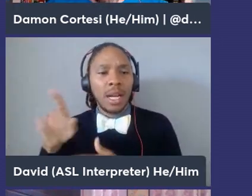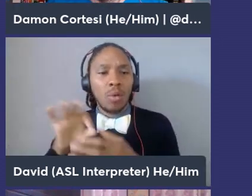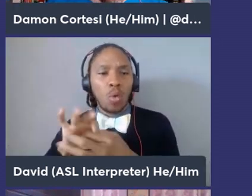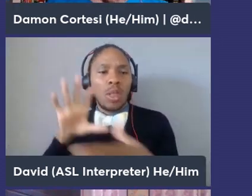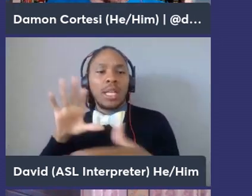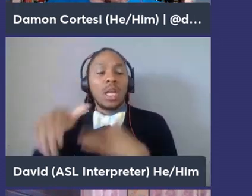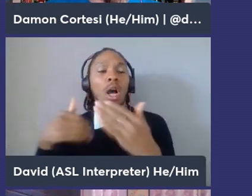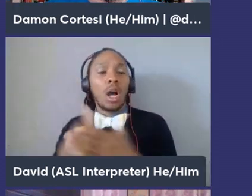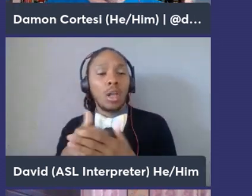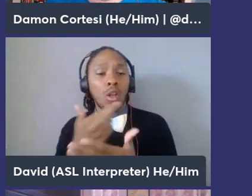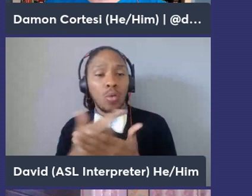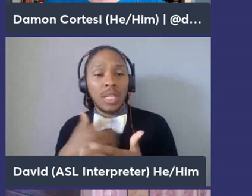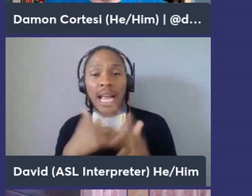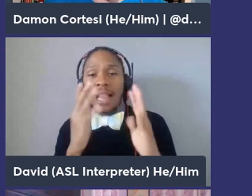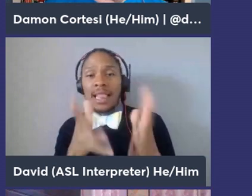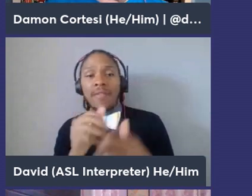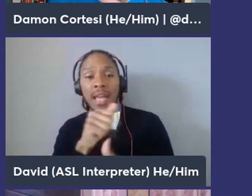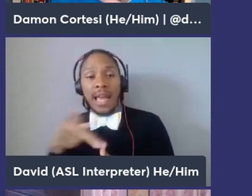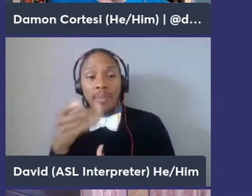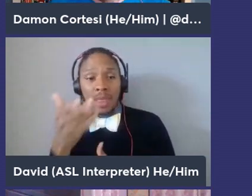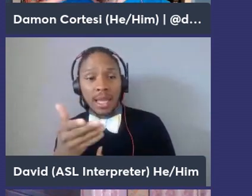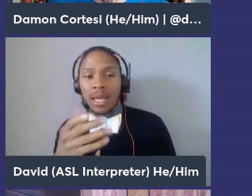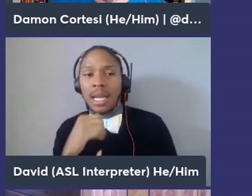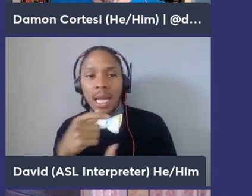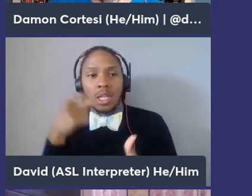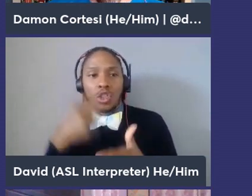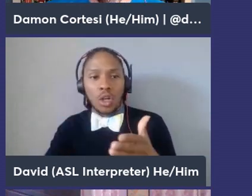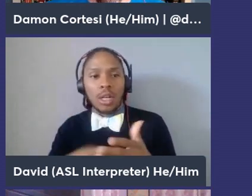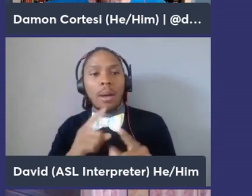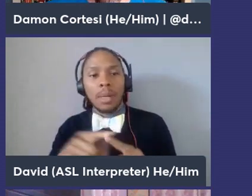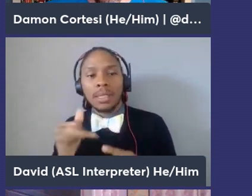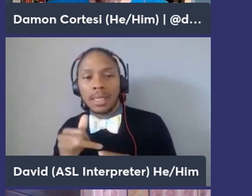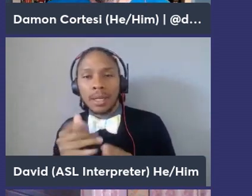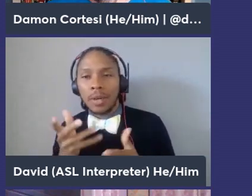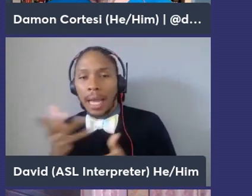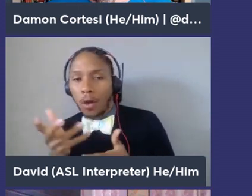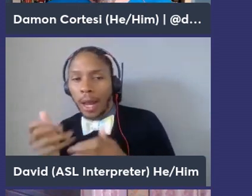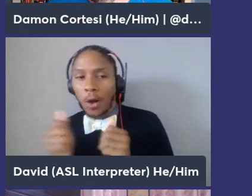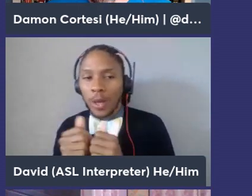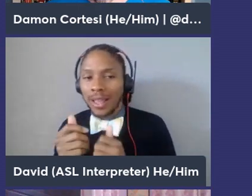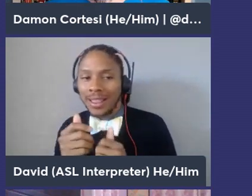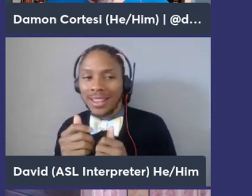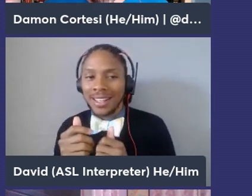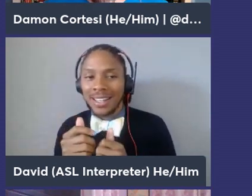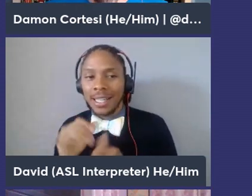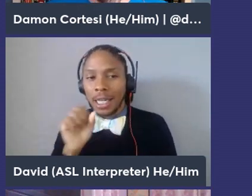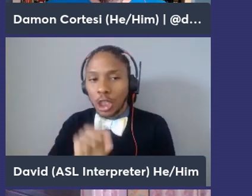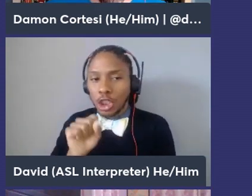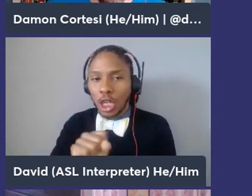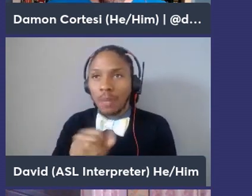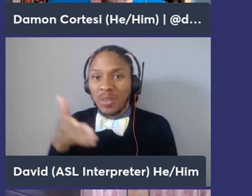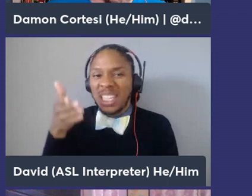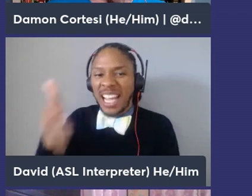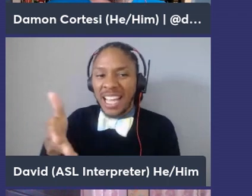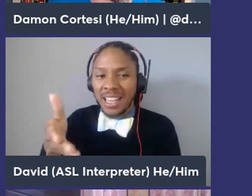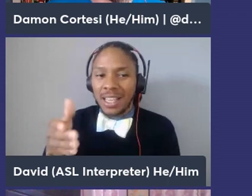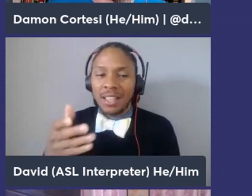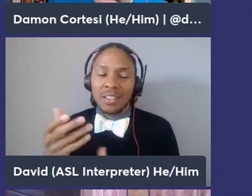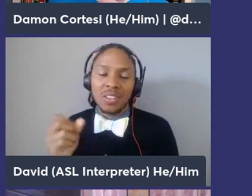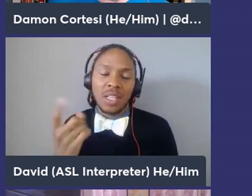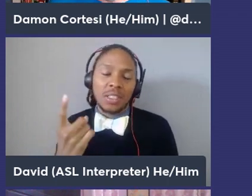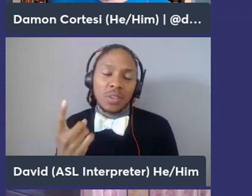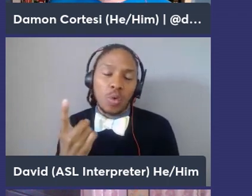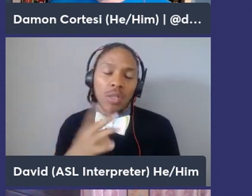and I could leave that application there and not get charged for it, but still kind of interact with the jobs that are in there and all that kind of stuff.